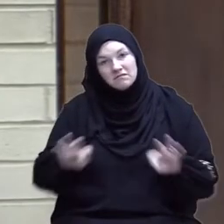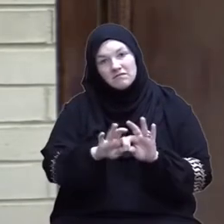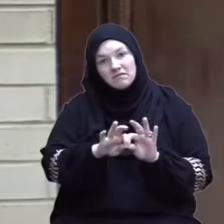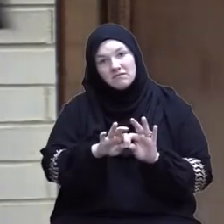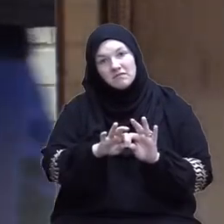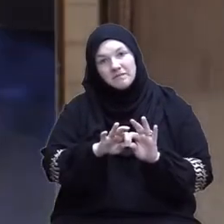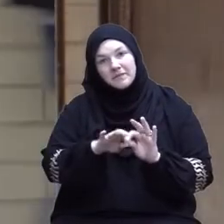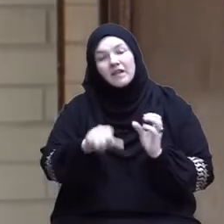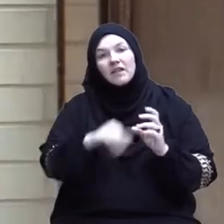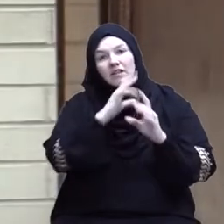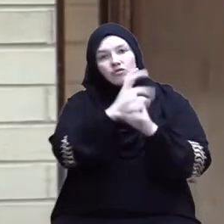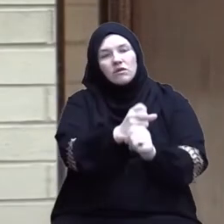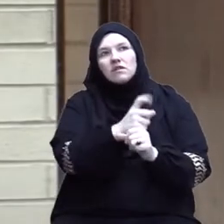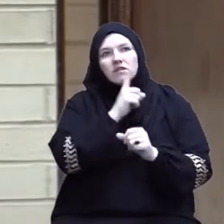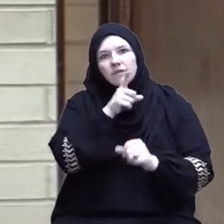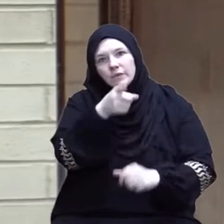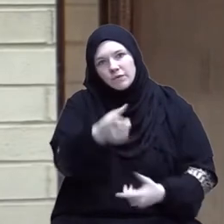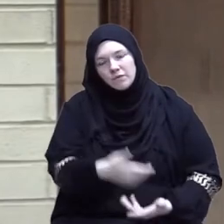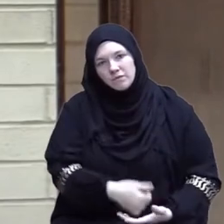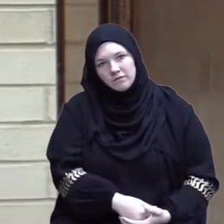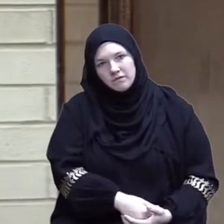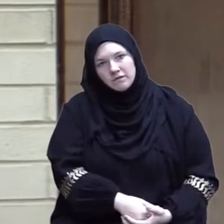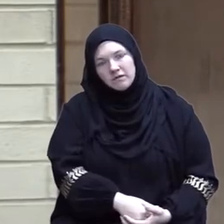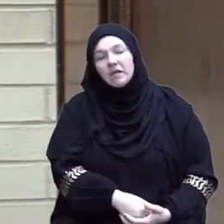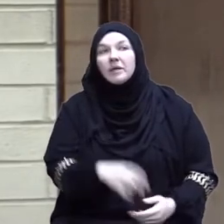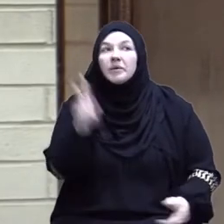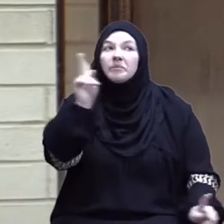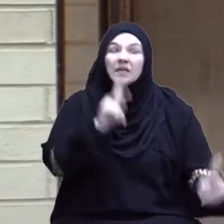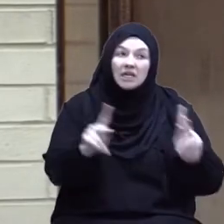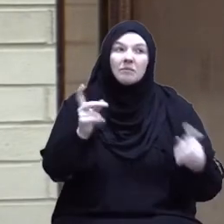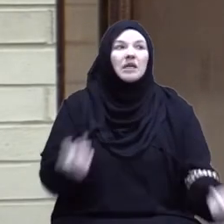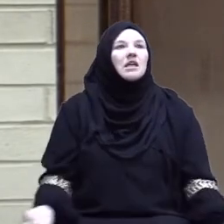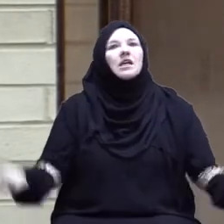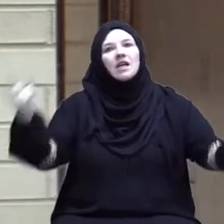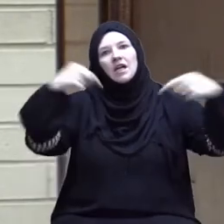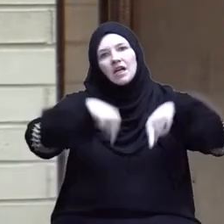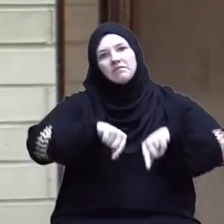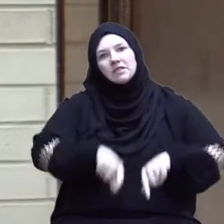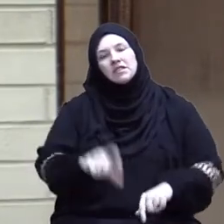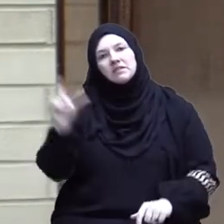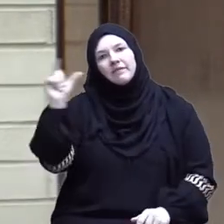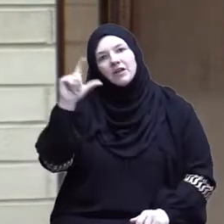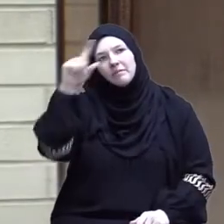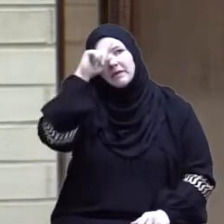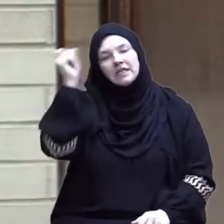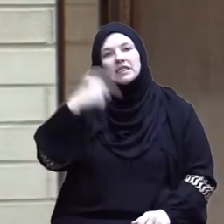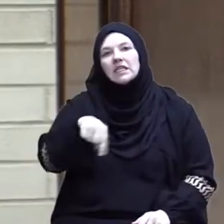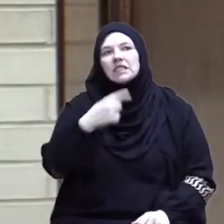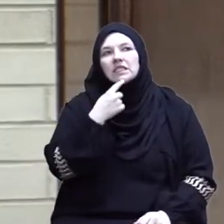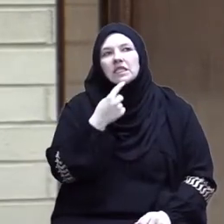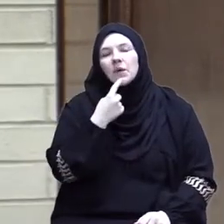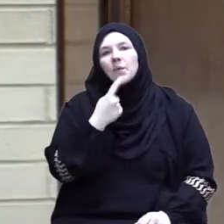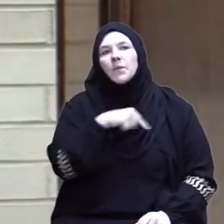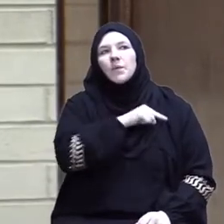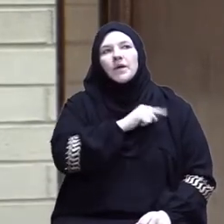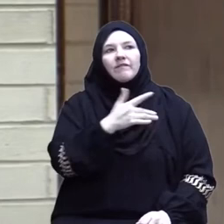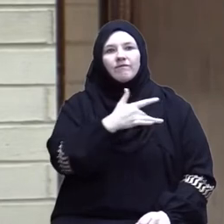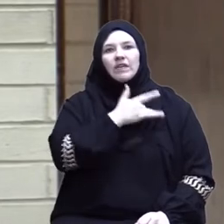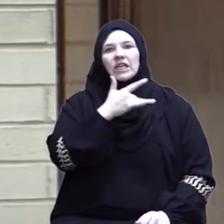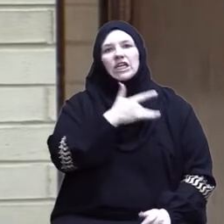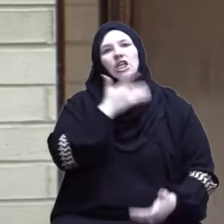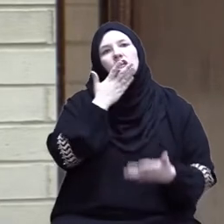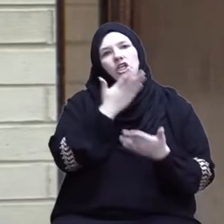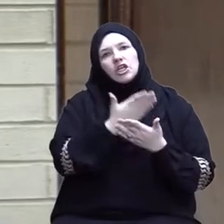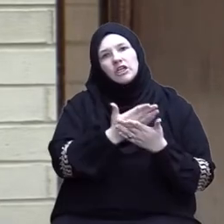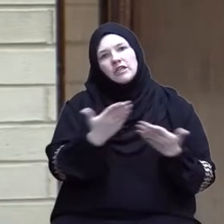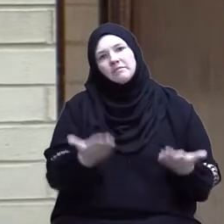The attraction is you. People come to this masjid because they say, we feel good being